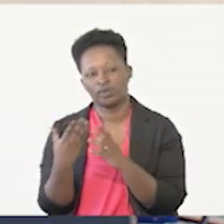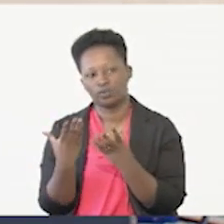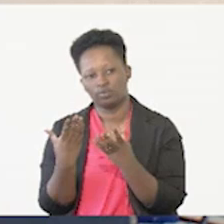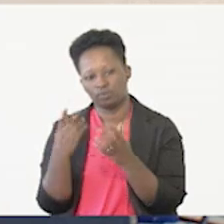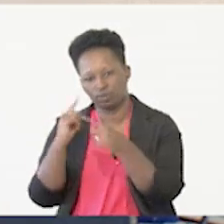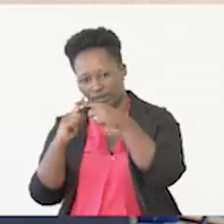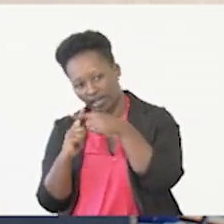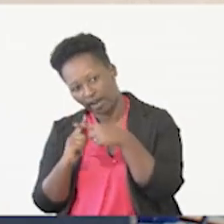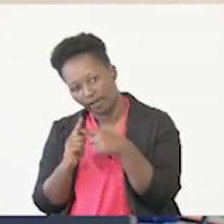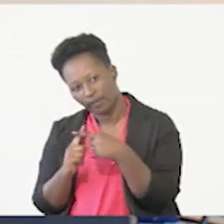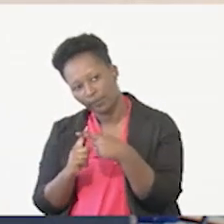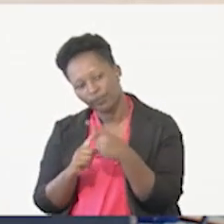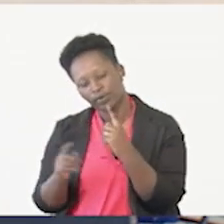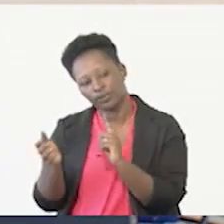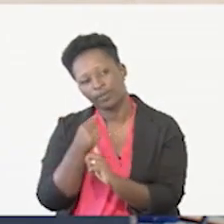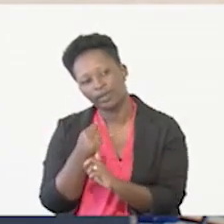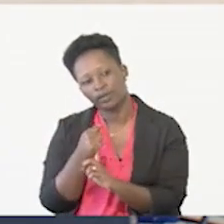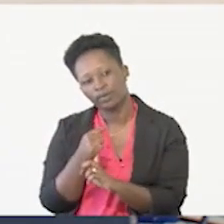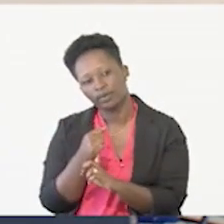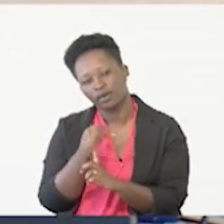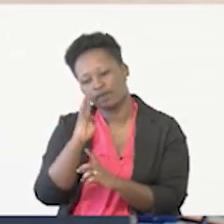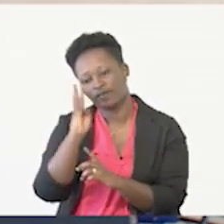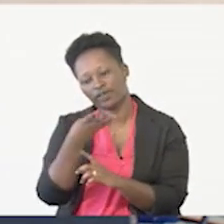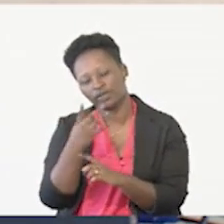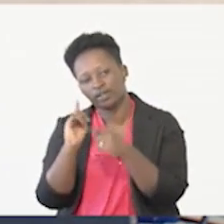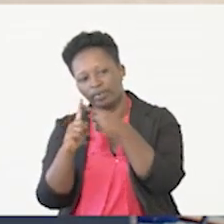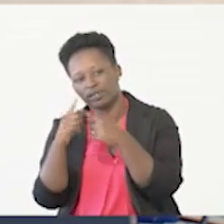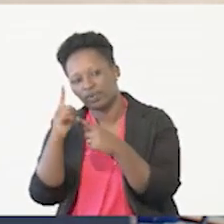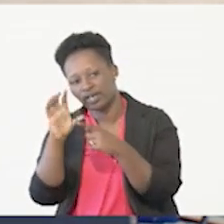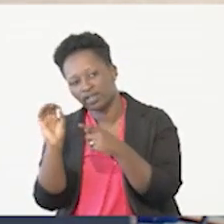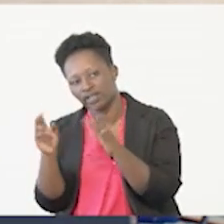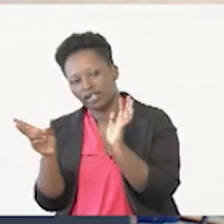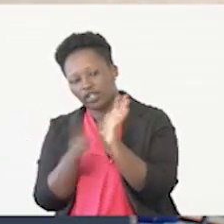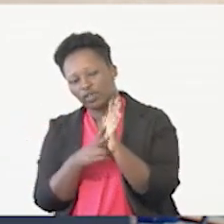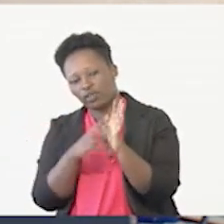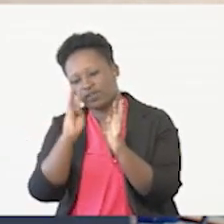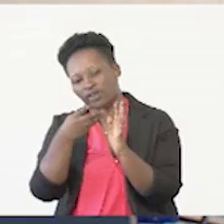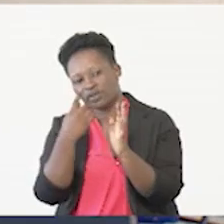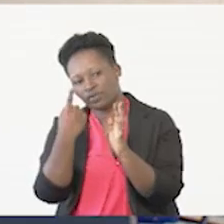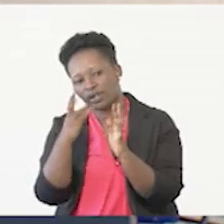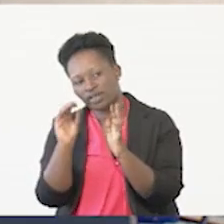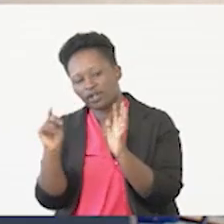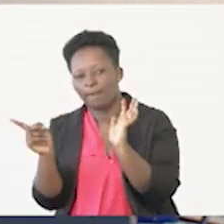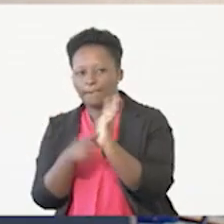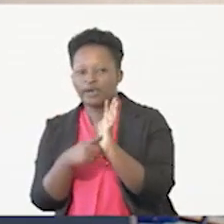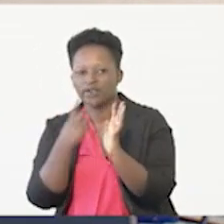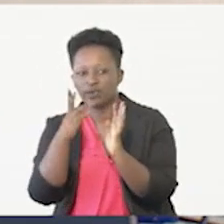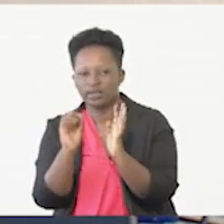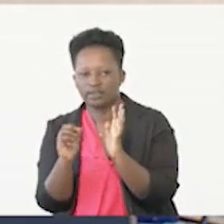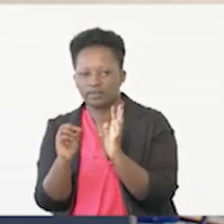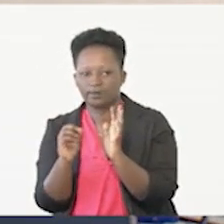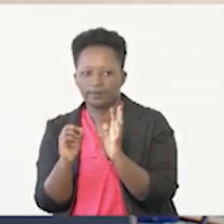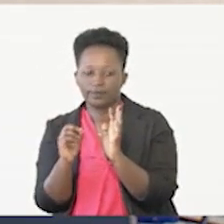this. If you get 4,000 plus that one, you get 4,100 minus